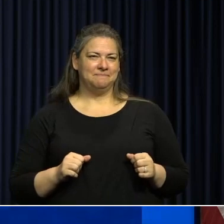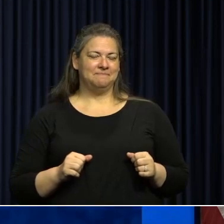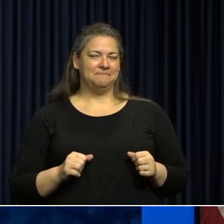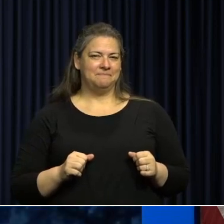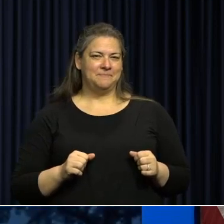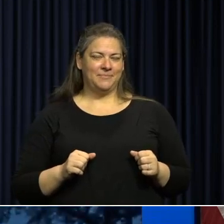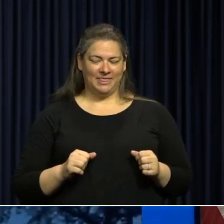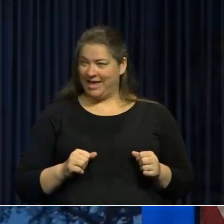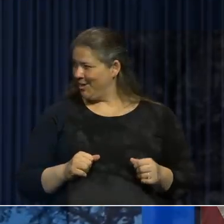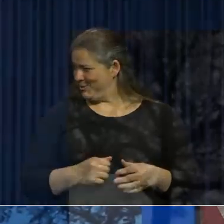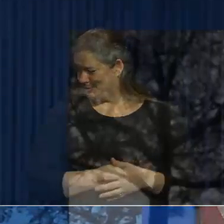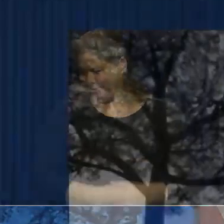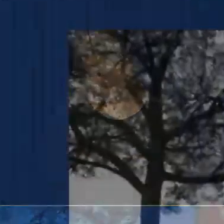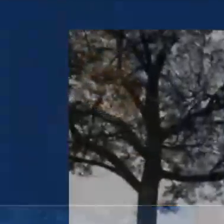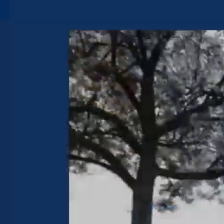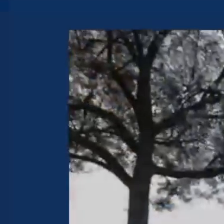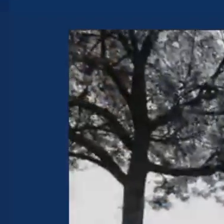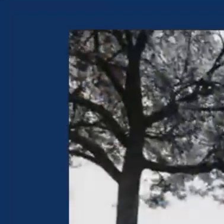Thank you.